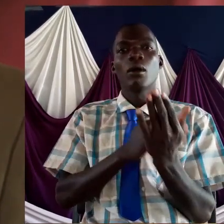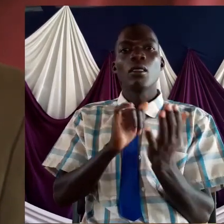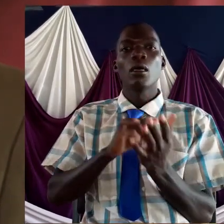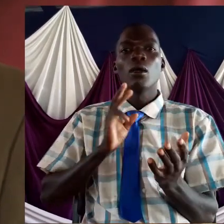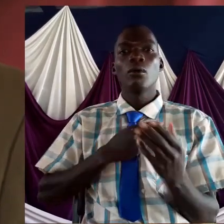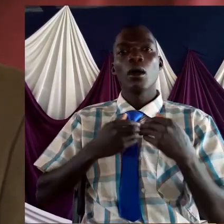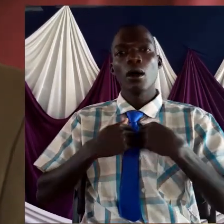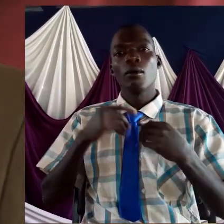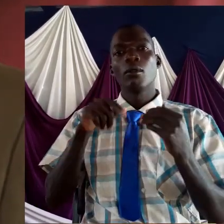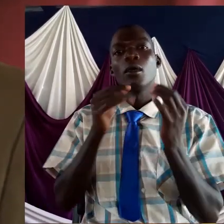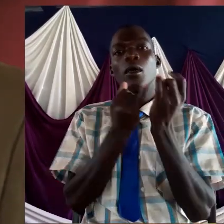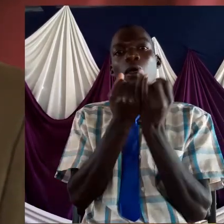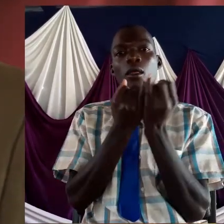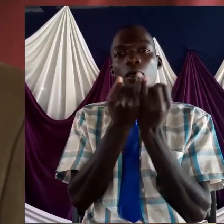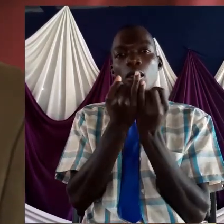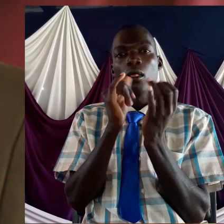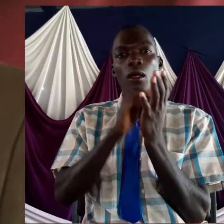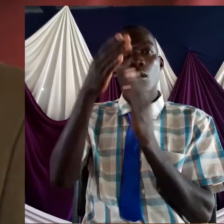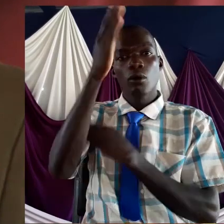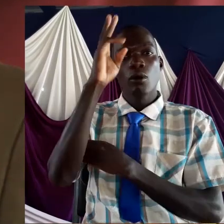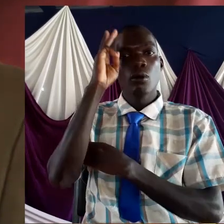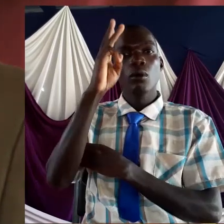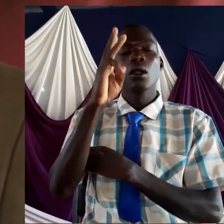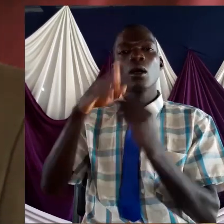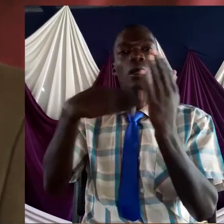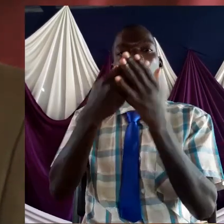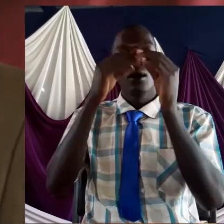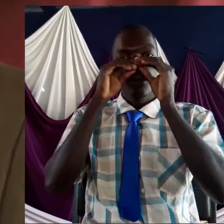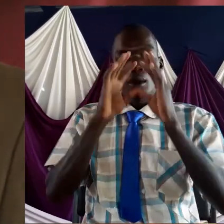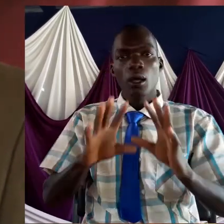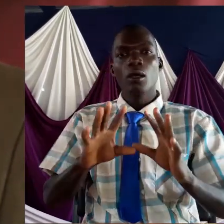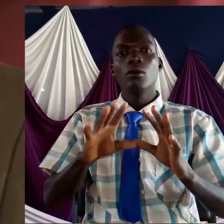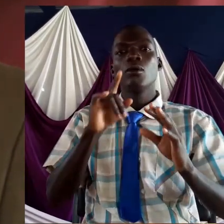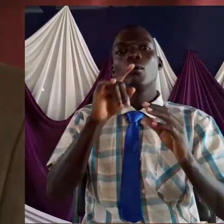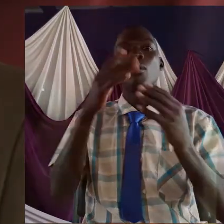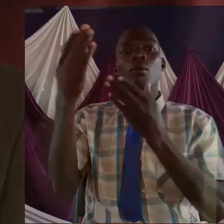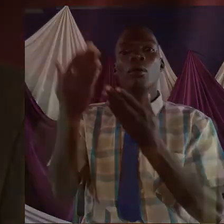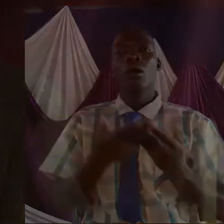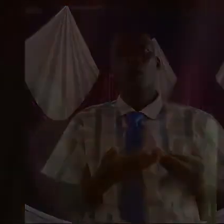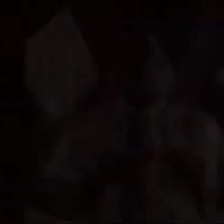have this Sabbath, that God will richly bless you. Welcome.